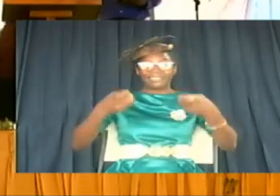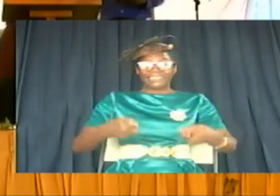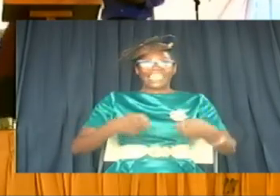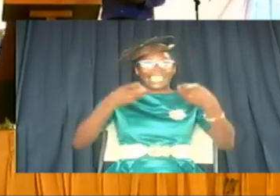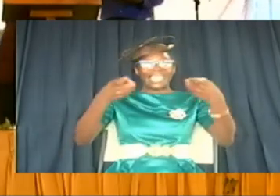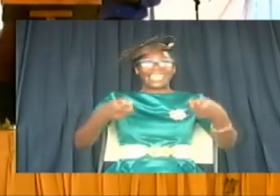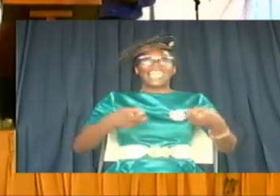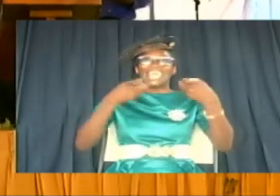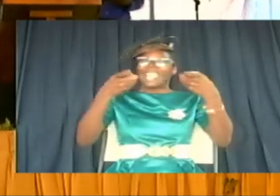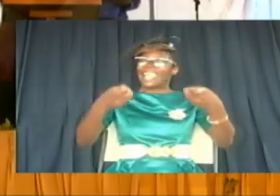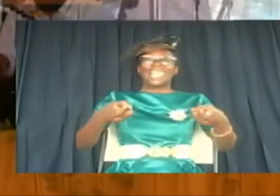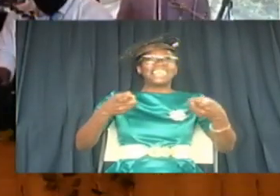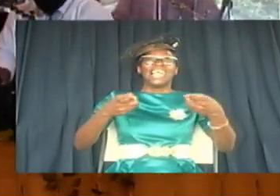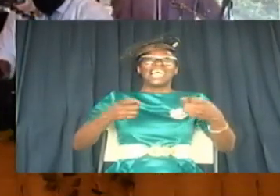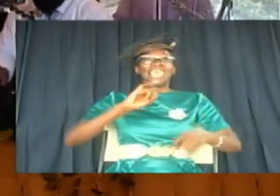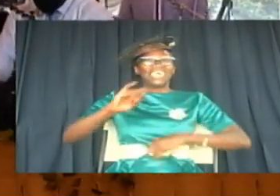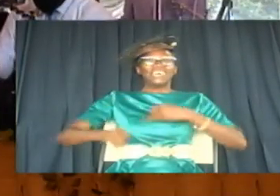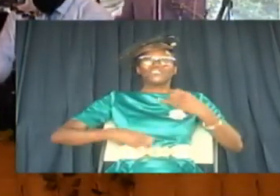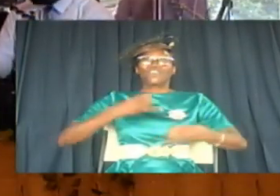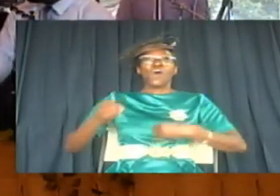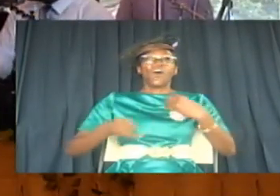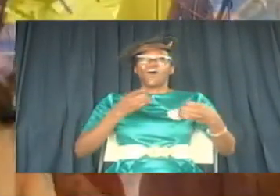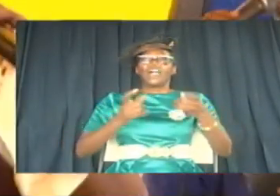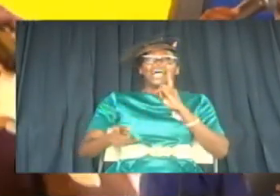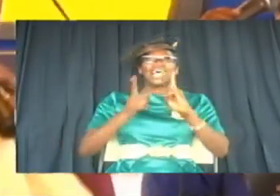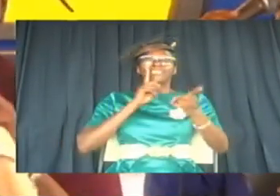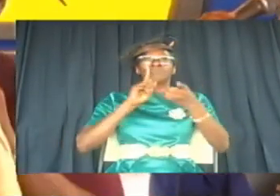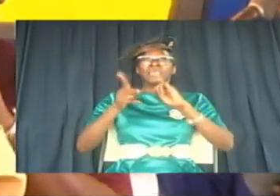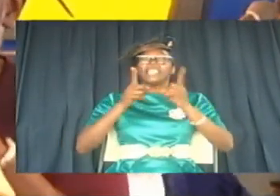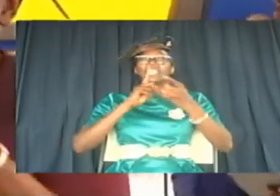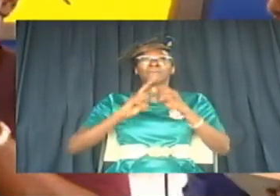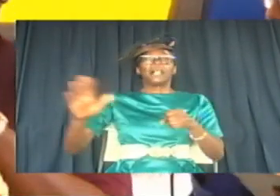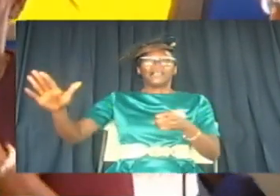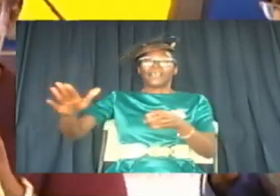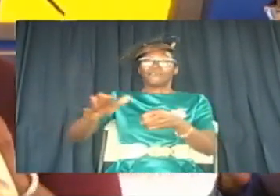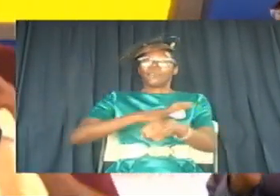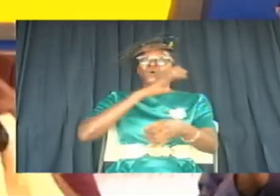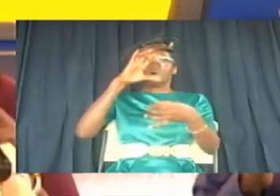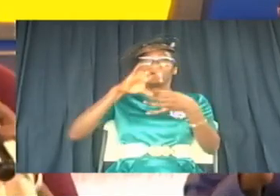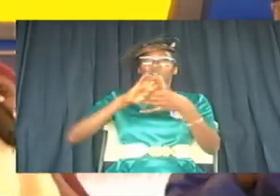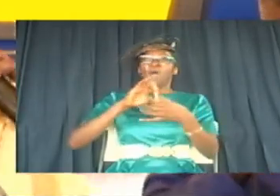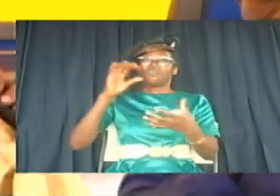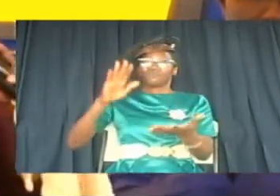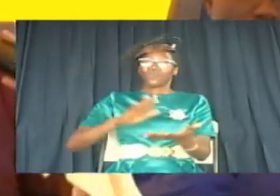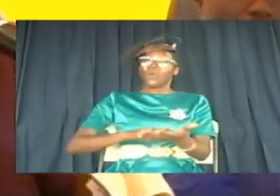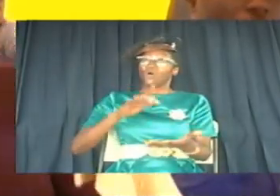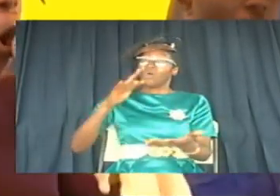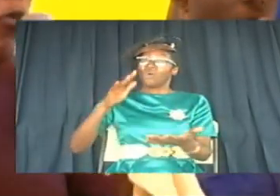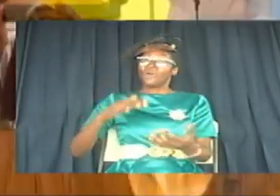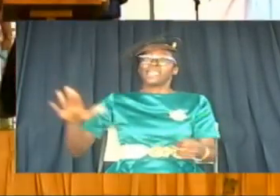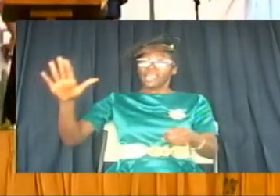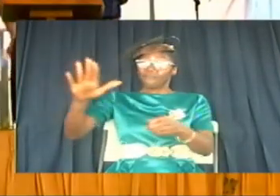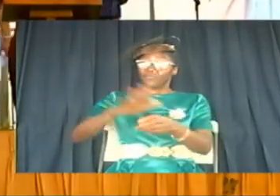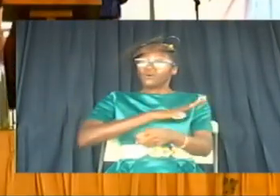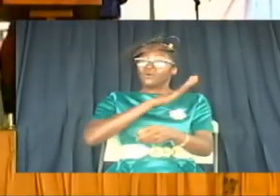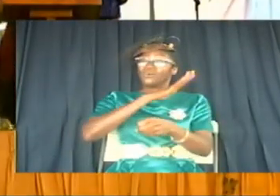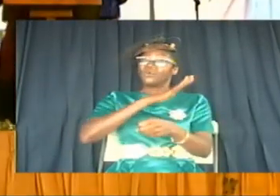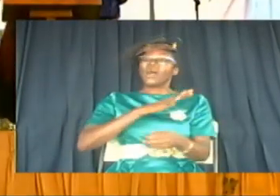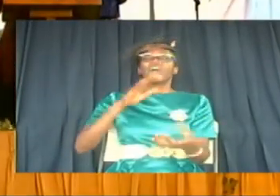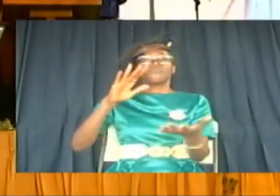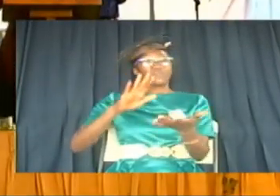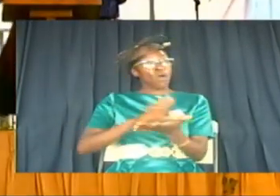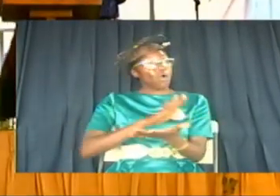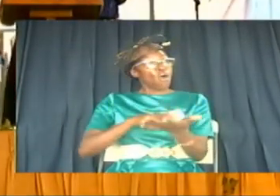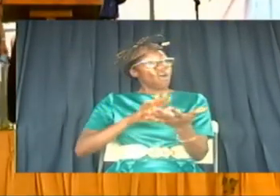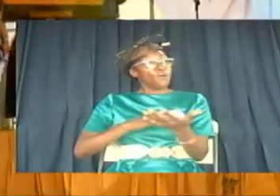of sin. It is joy unspeakable and full of glory, full